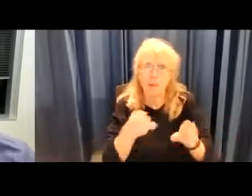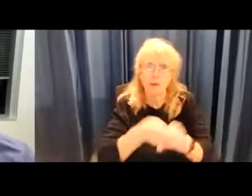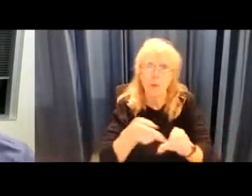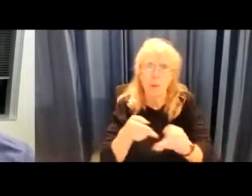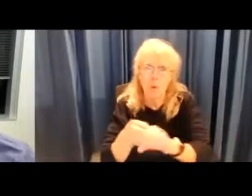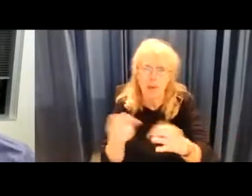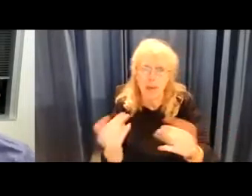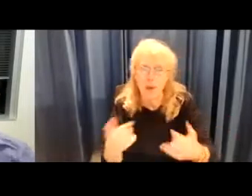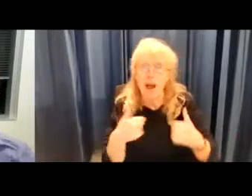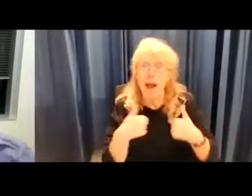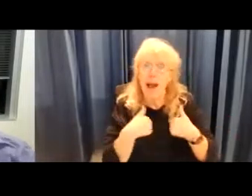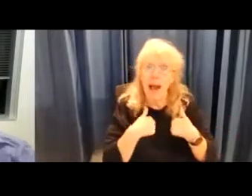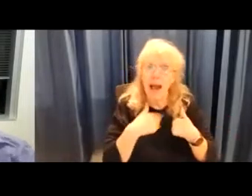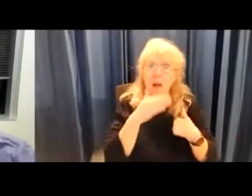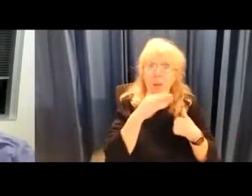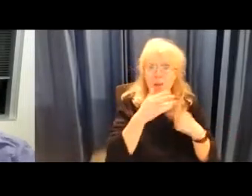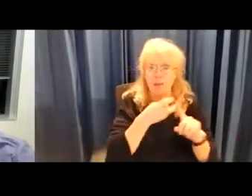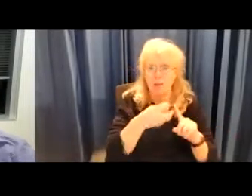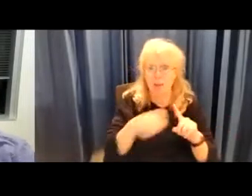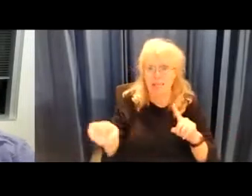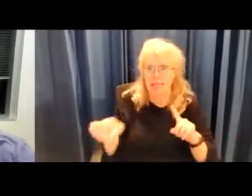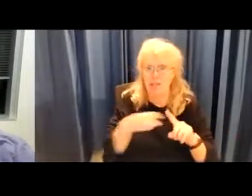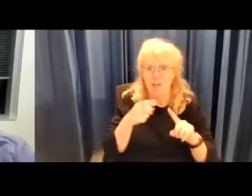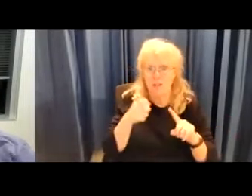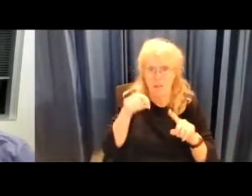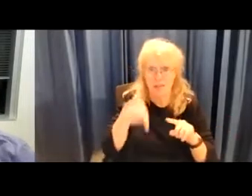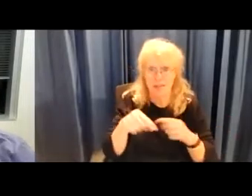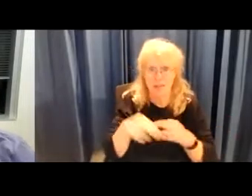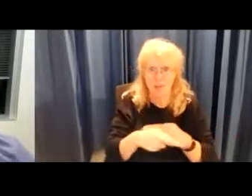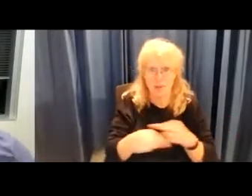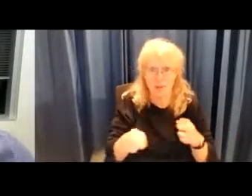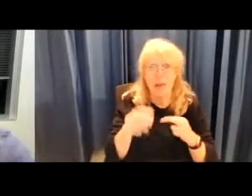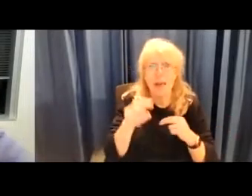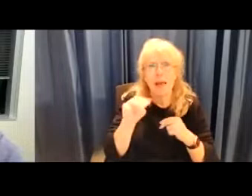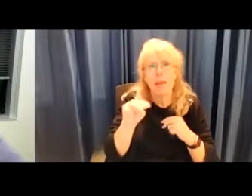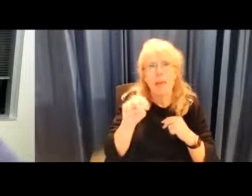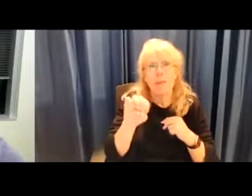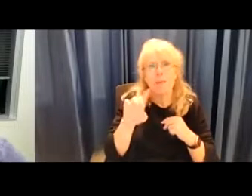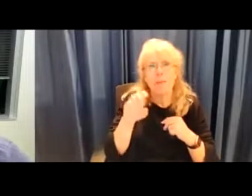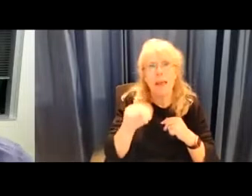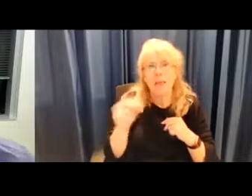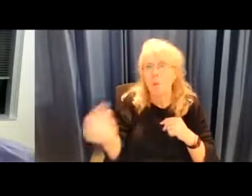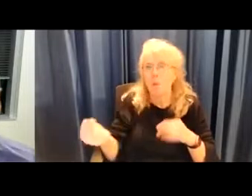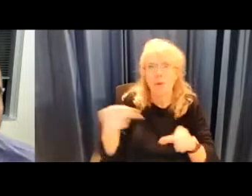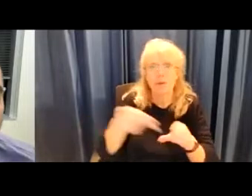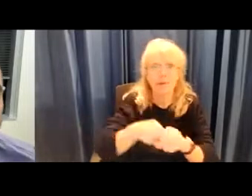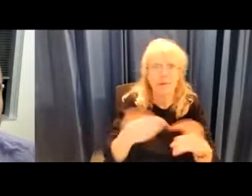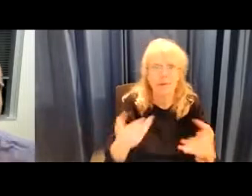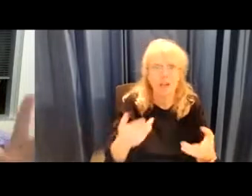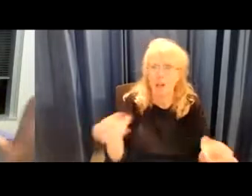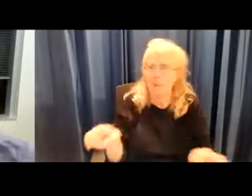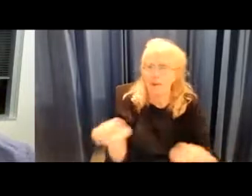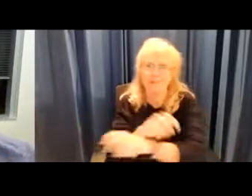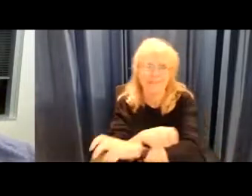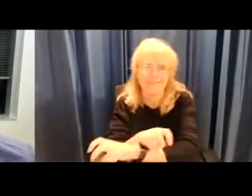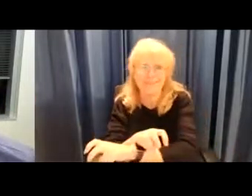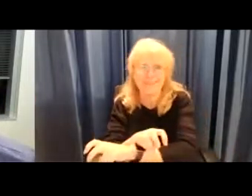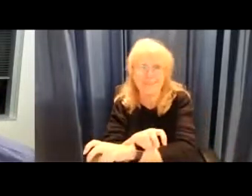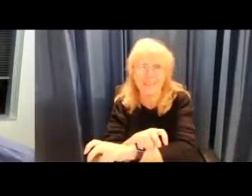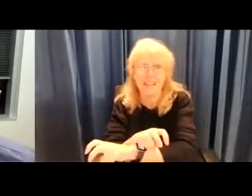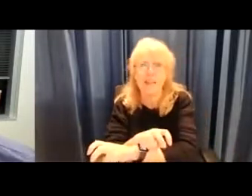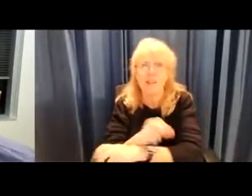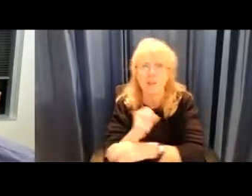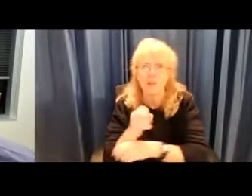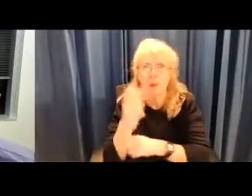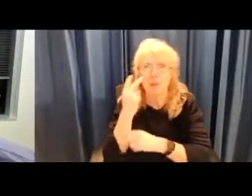to transition off of this room, and Megan's going to join and take my place, and I'm going to transition into her room. So thank you, and I will see